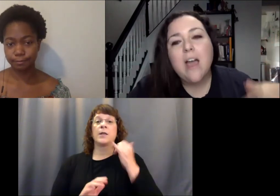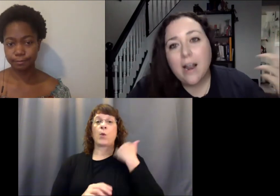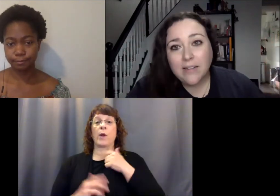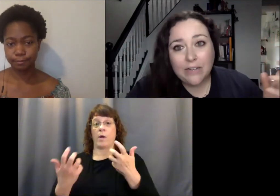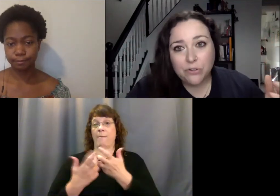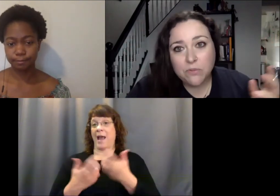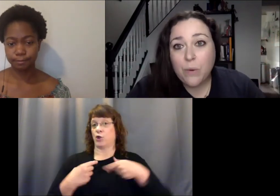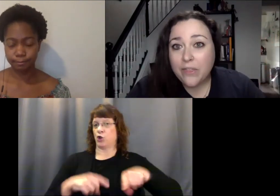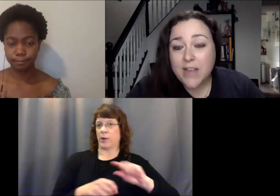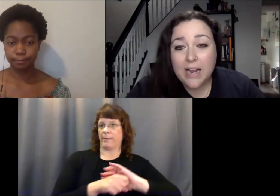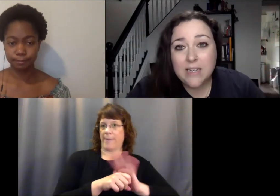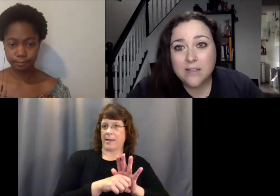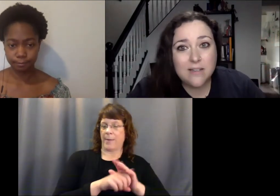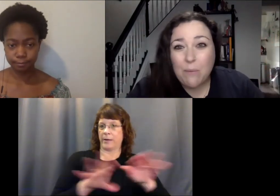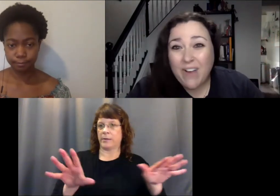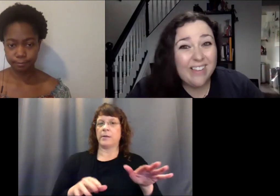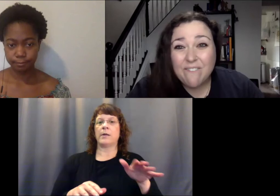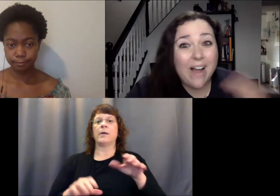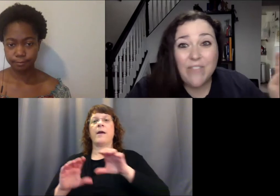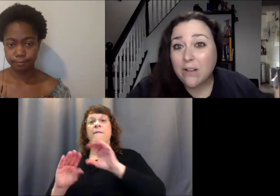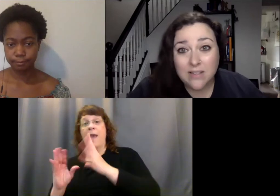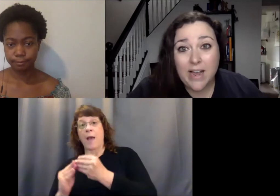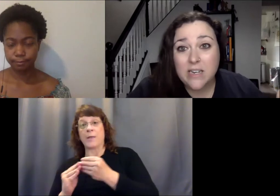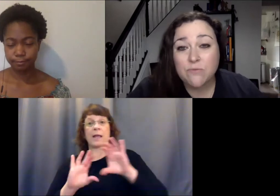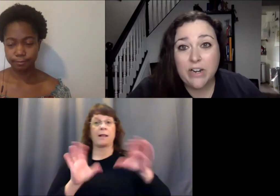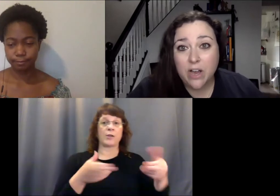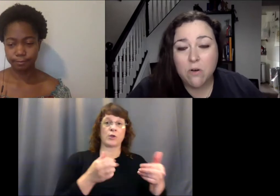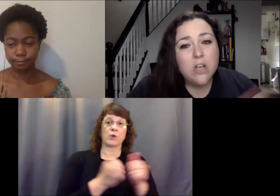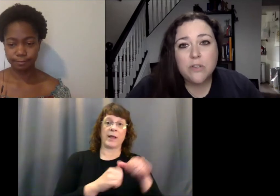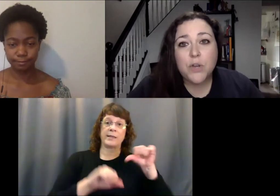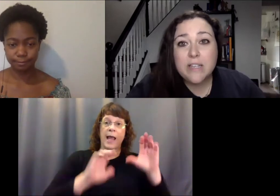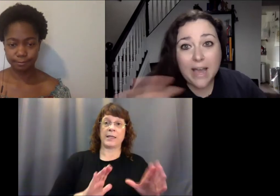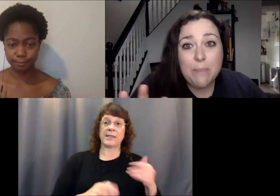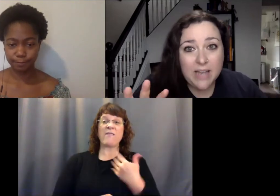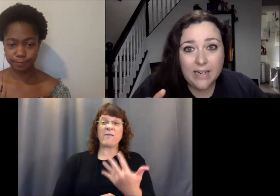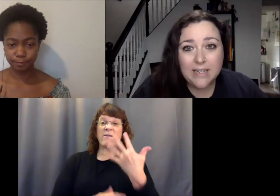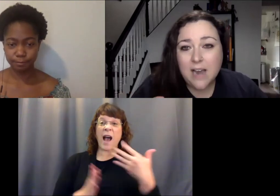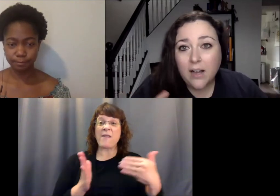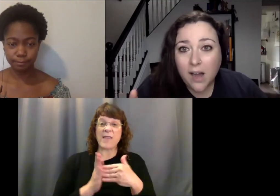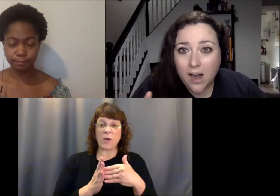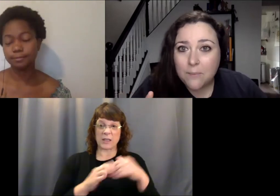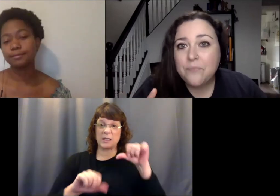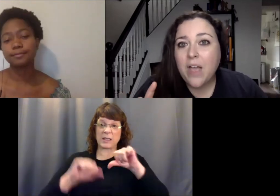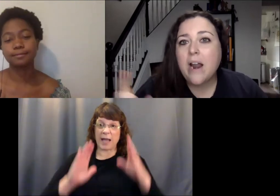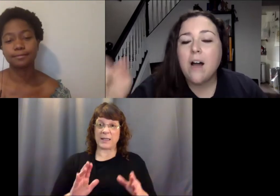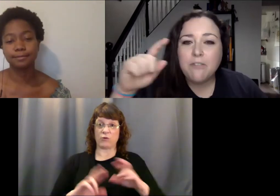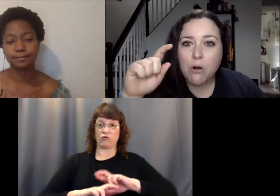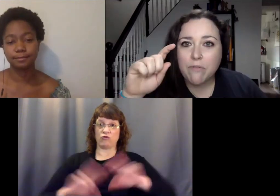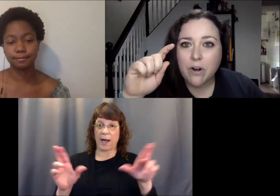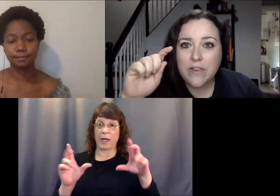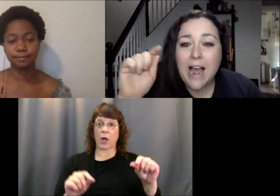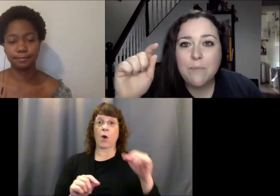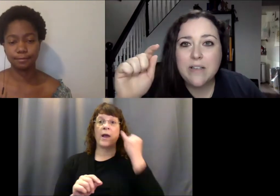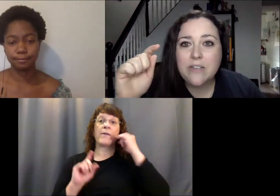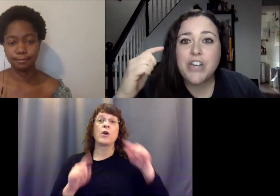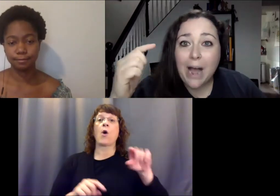pandemic and classrooms with scientists, and we've got like 5,000 scientists ready to go. So if you go to skypeascientist.com and hover